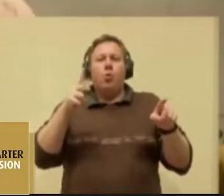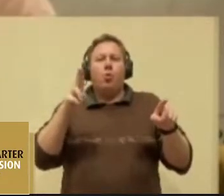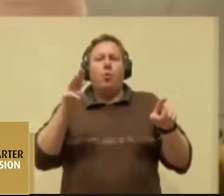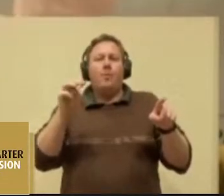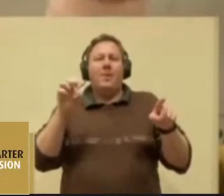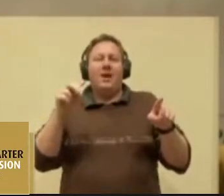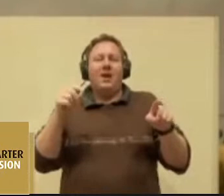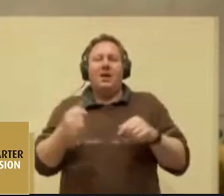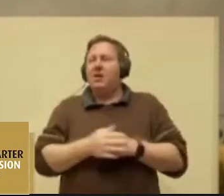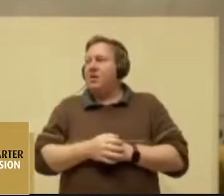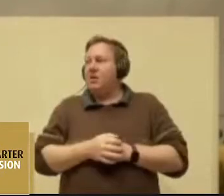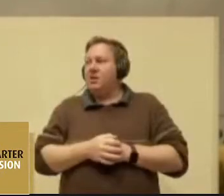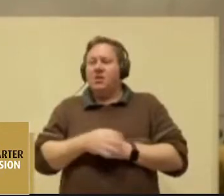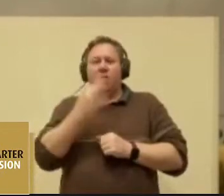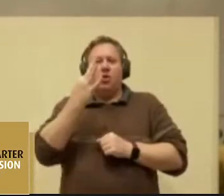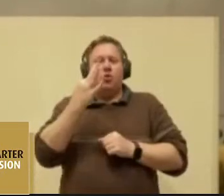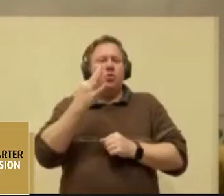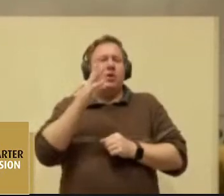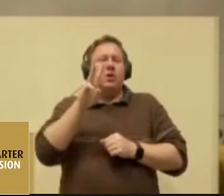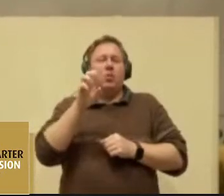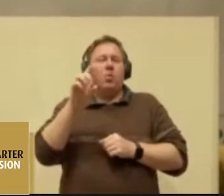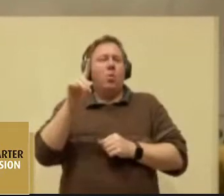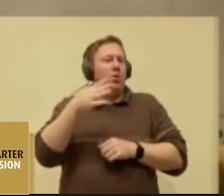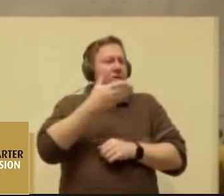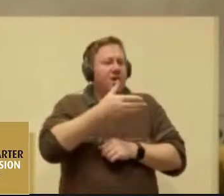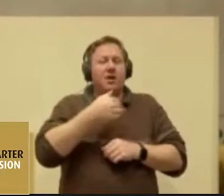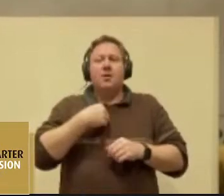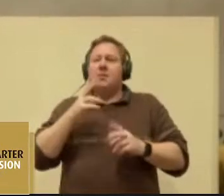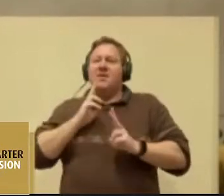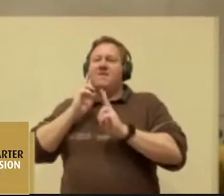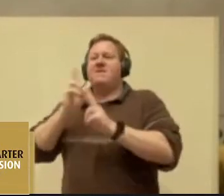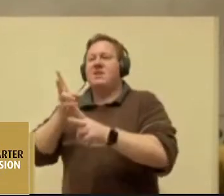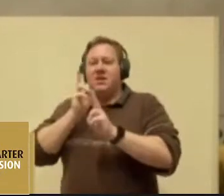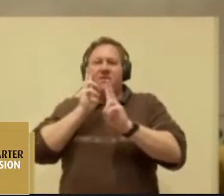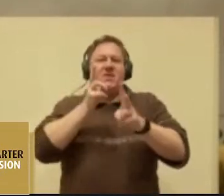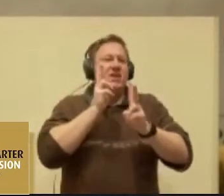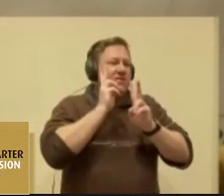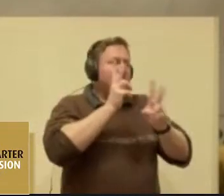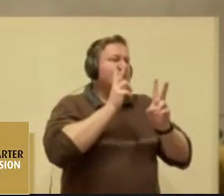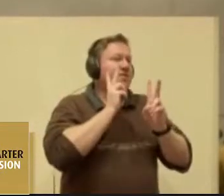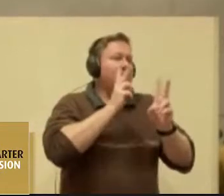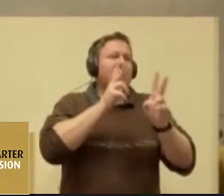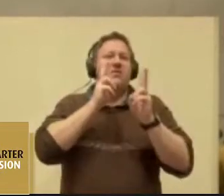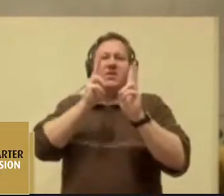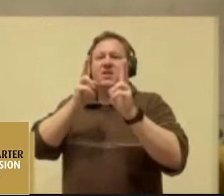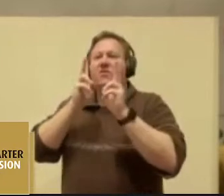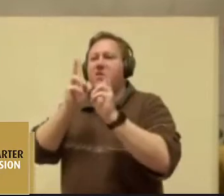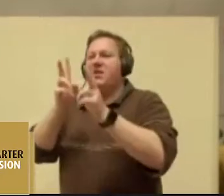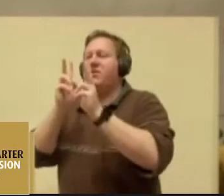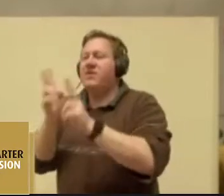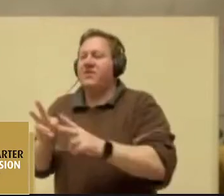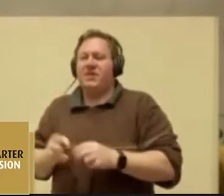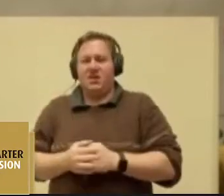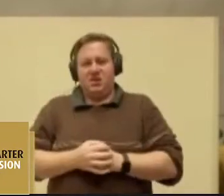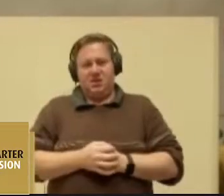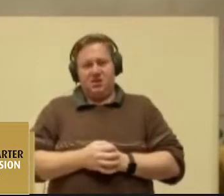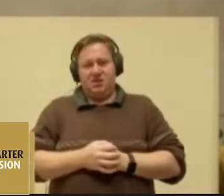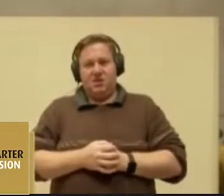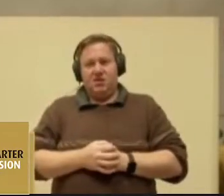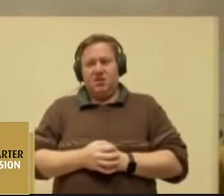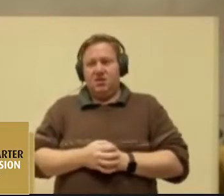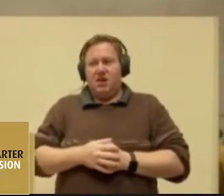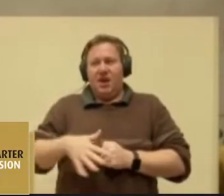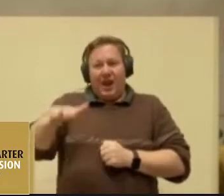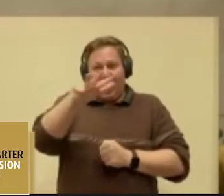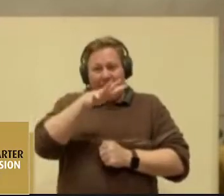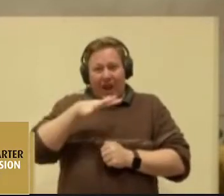that cucumber words there i i was all over in greater town and the way that